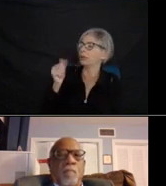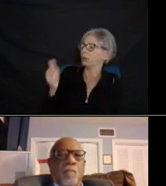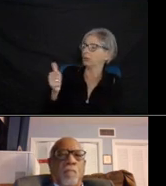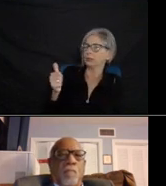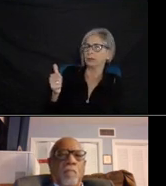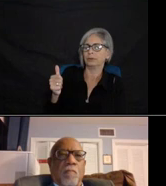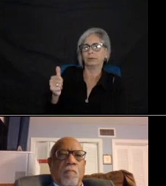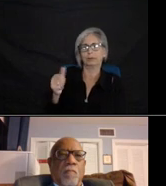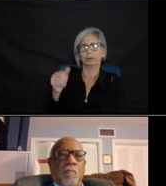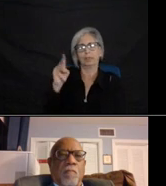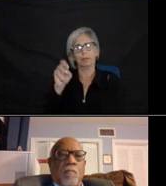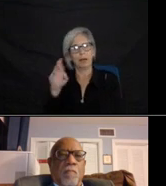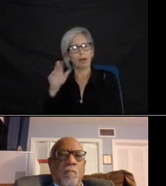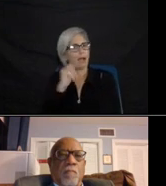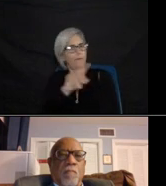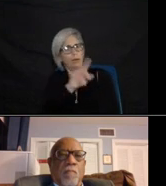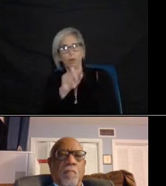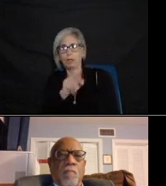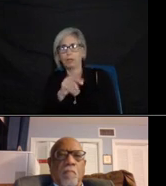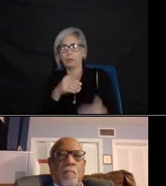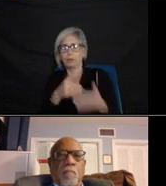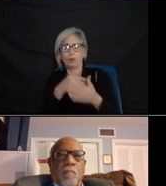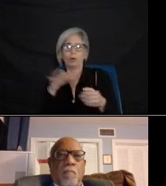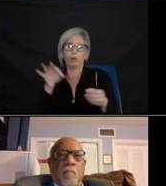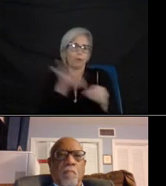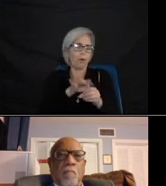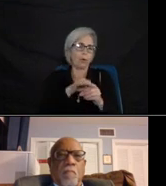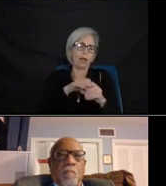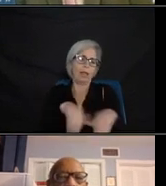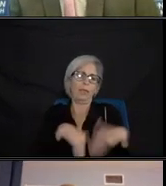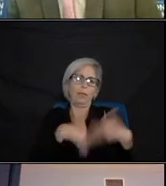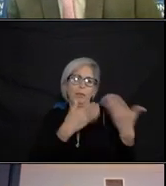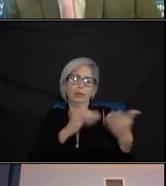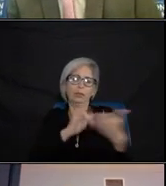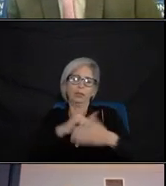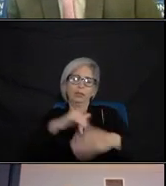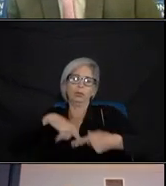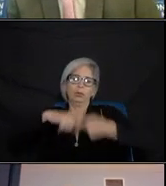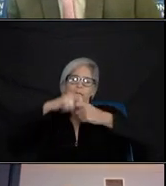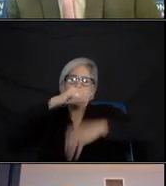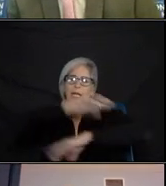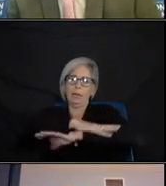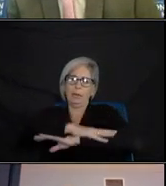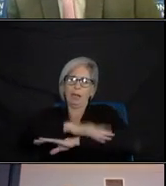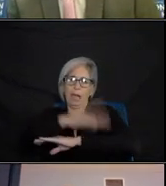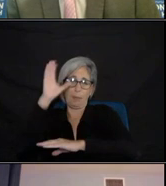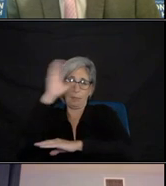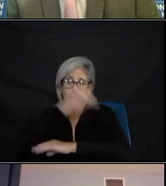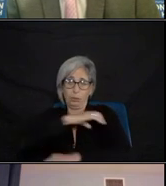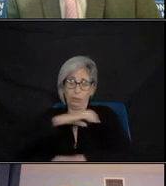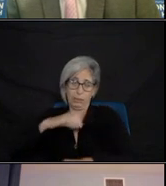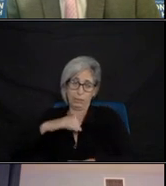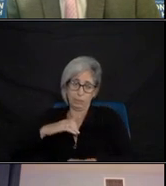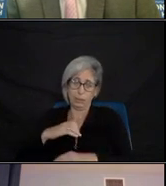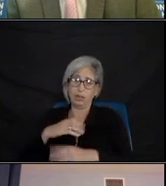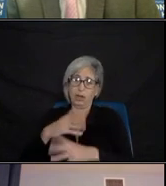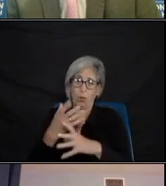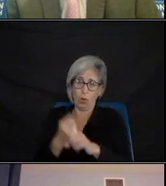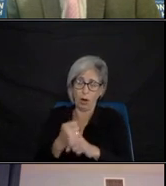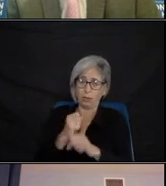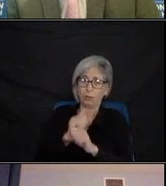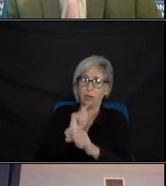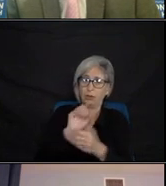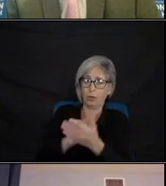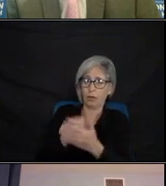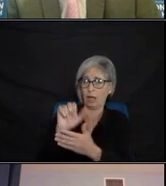All right. Mayor, I do have a question before you vote on the motion to table. I assume that the commission wants to make certain that the